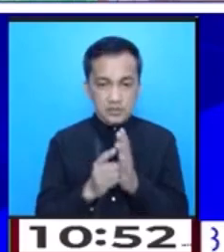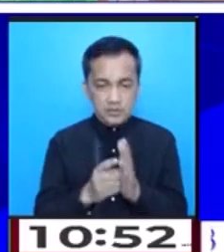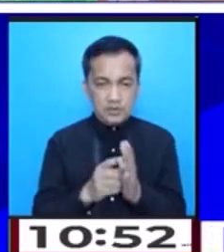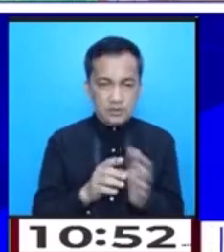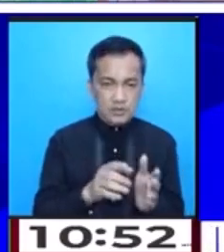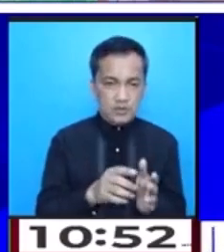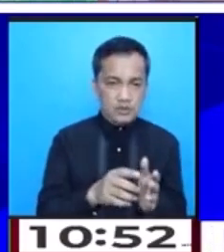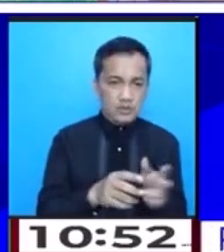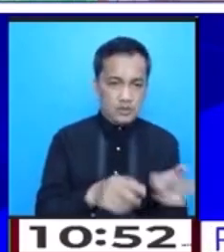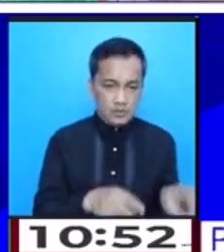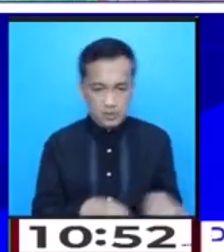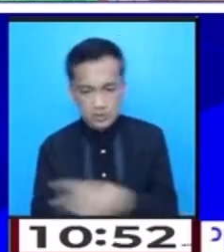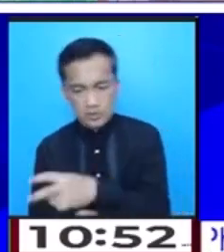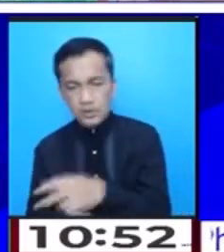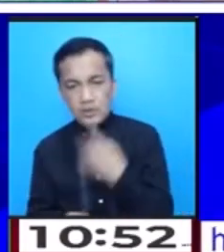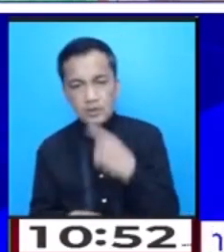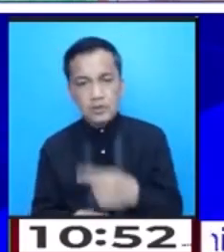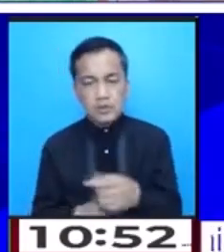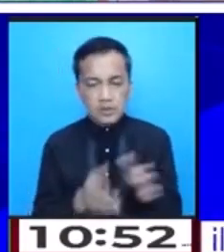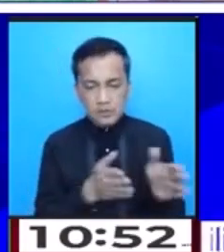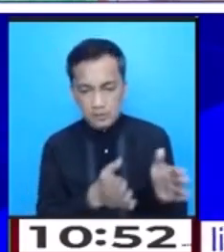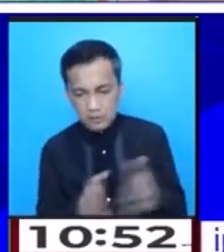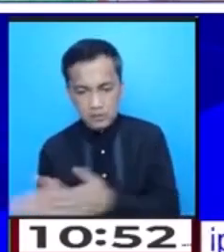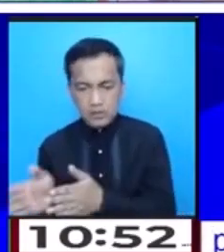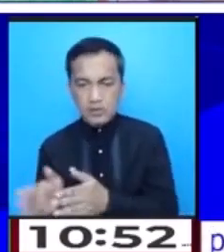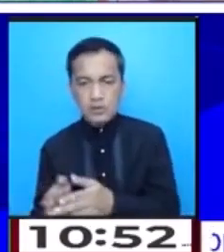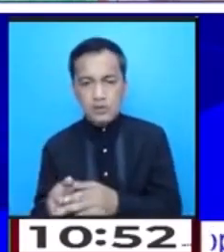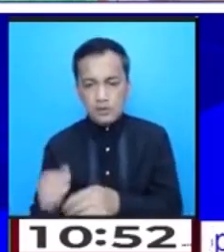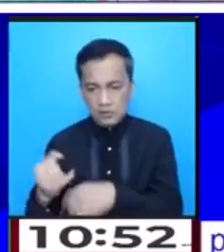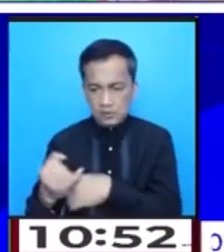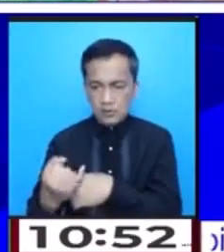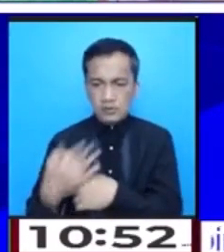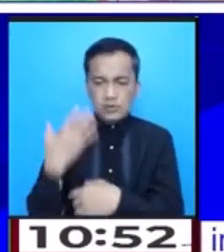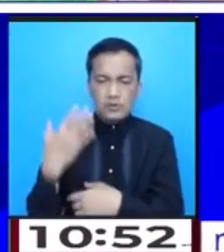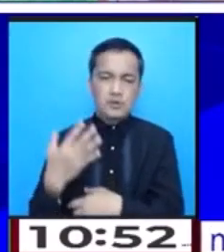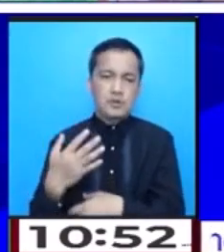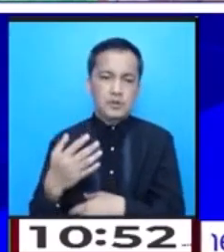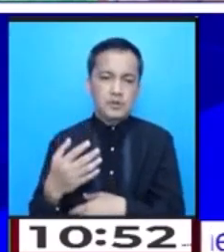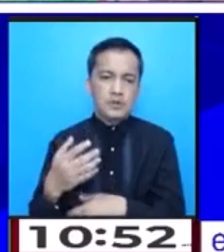know, that will influence the pattern.